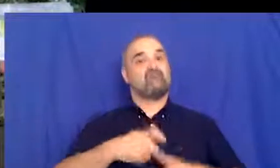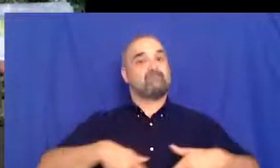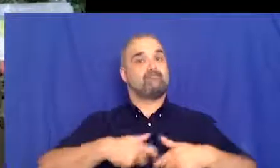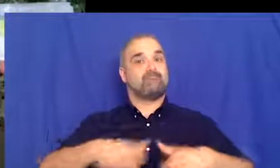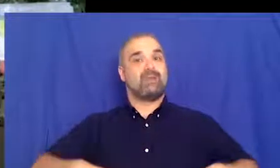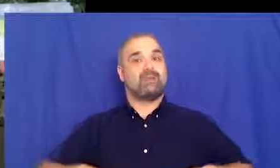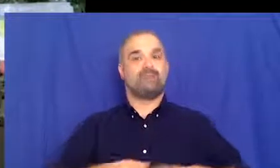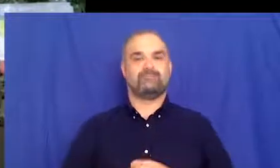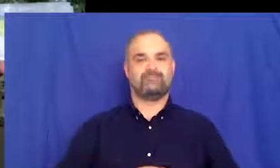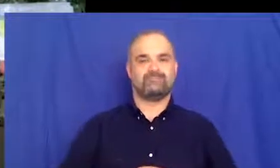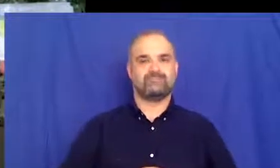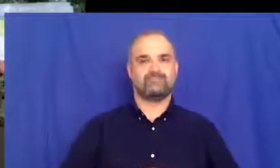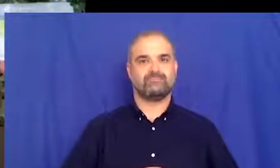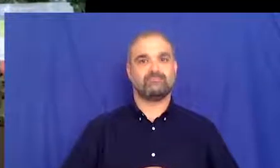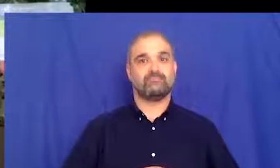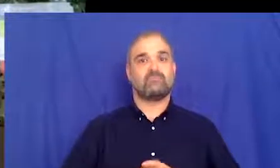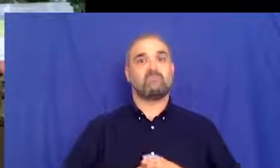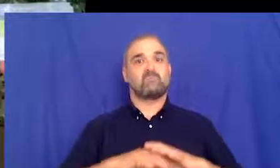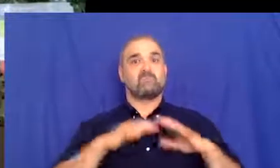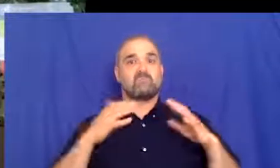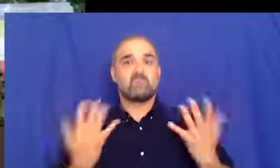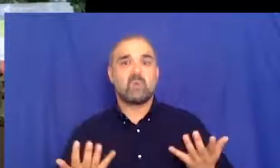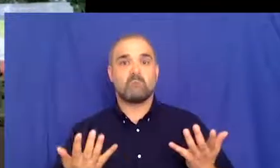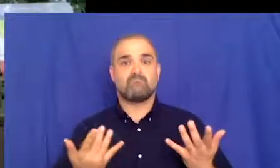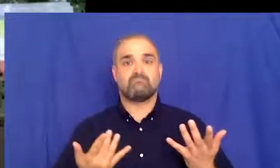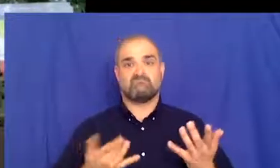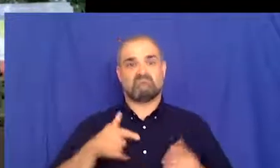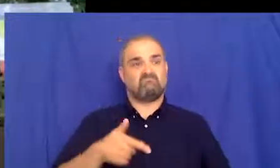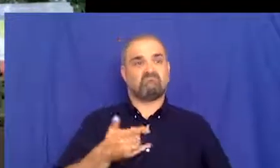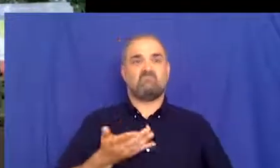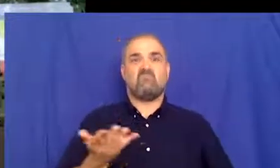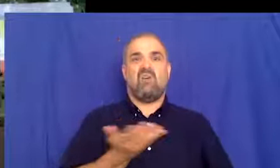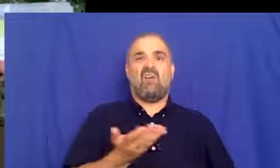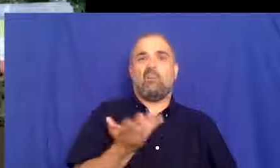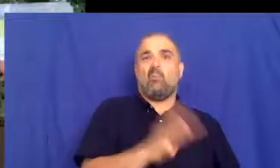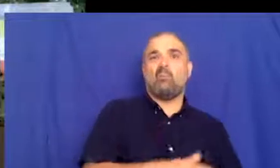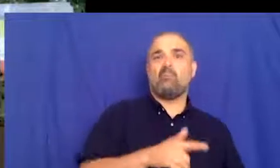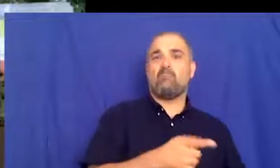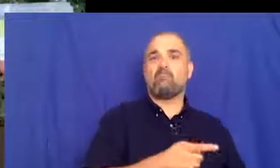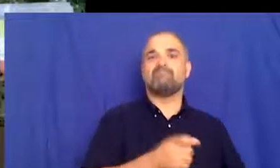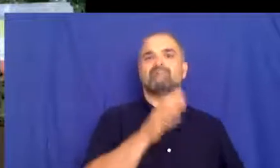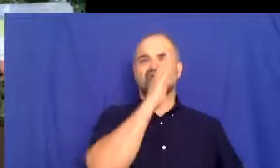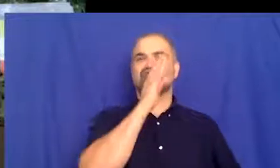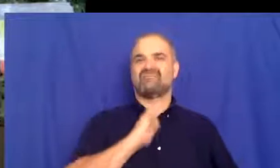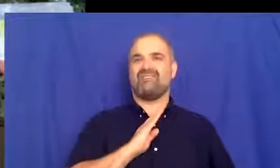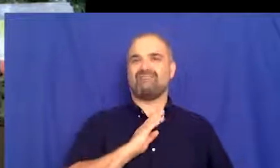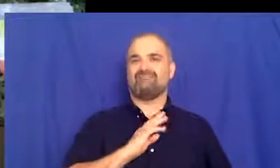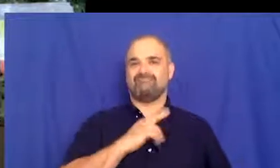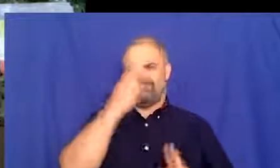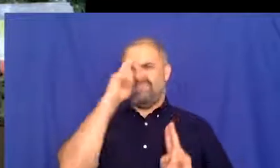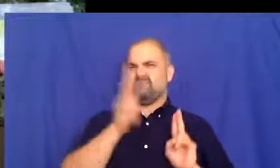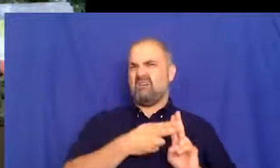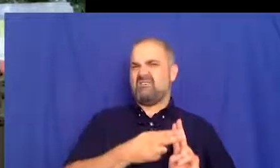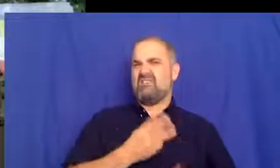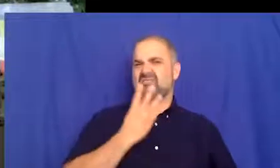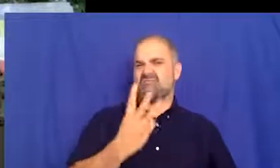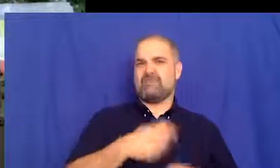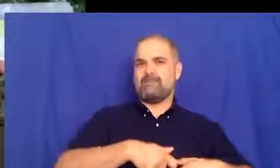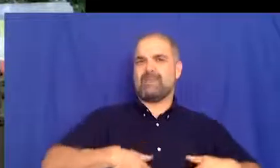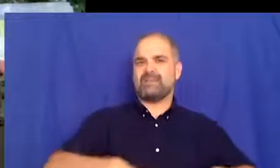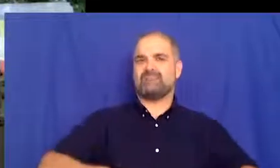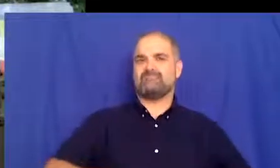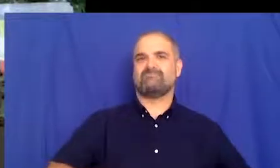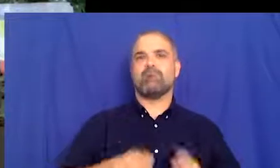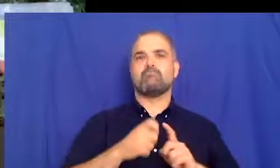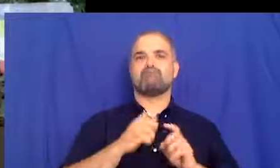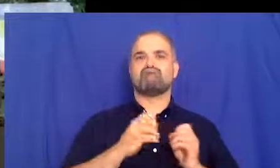armadillo. So, like I said, endemic to Brazil because they are called a Brazilian three-banded armadillo.